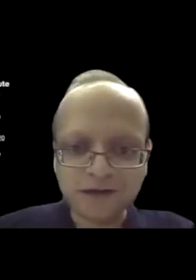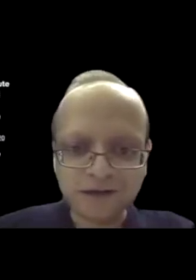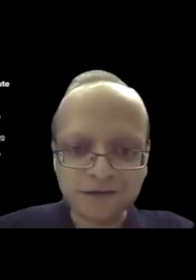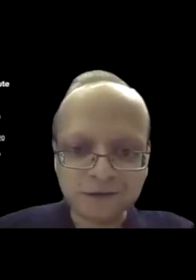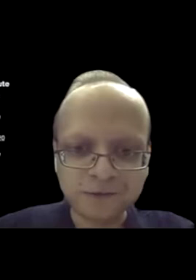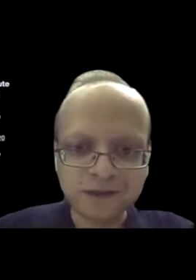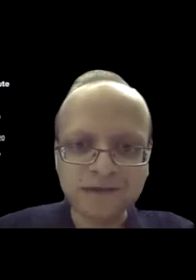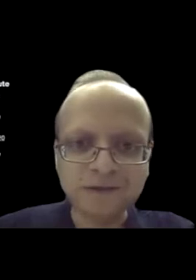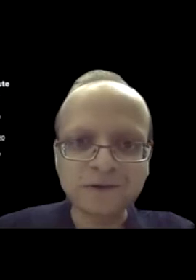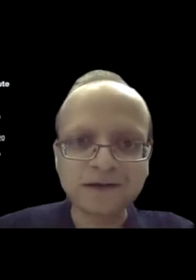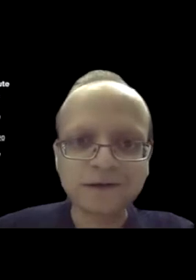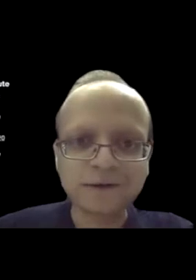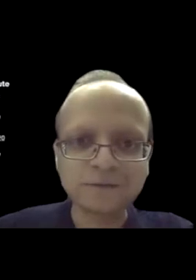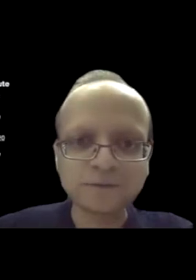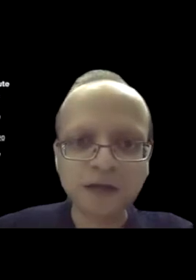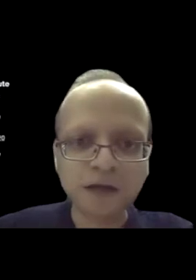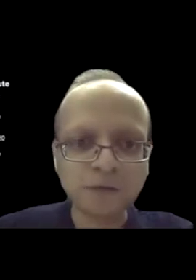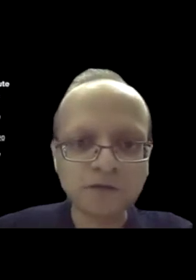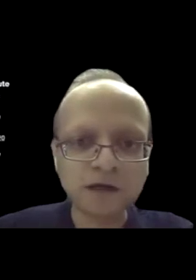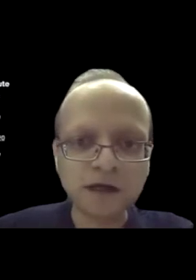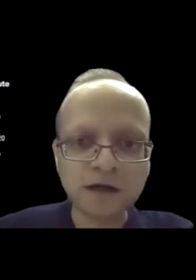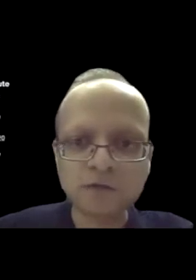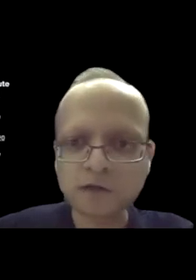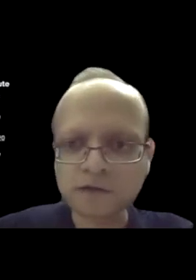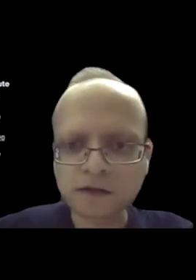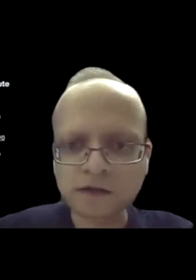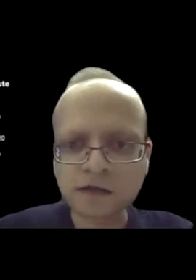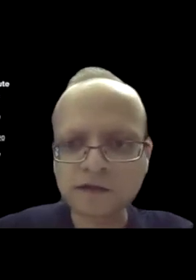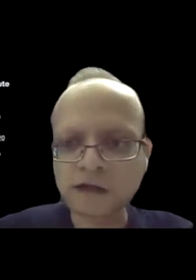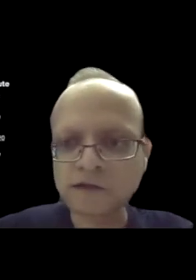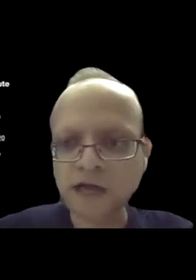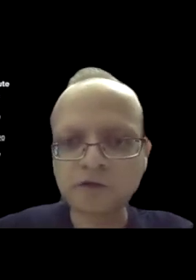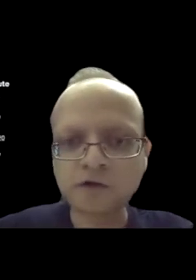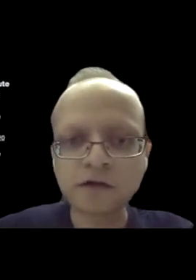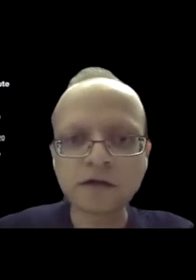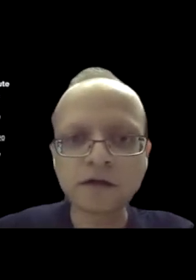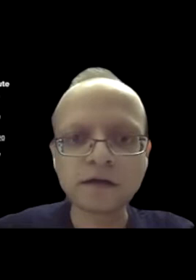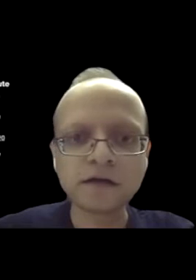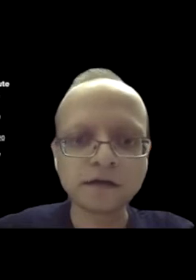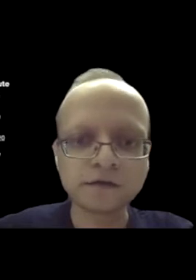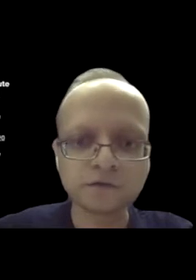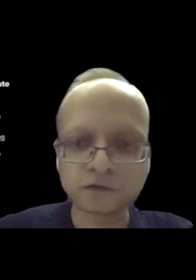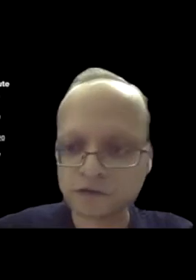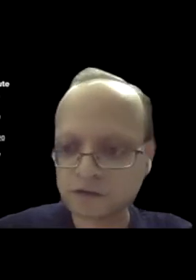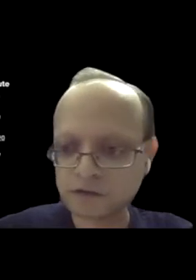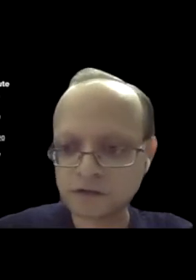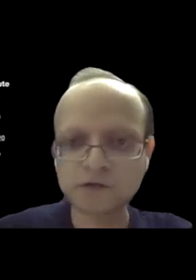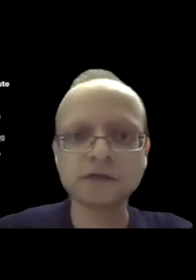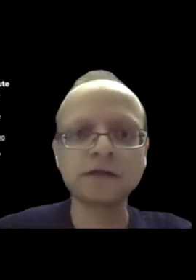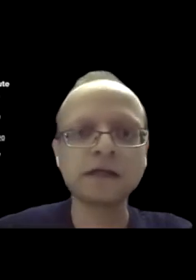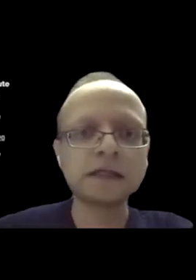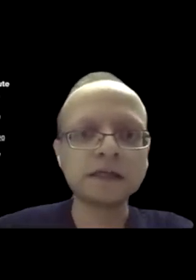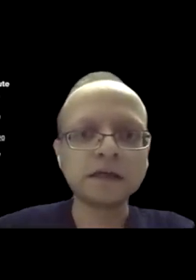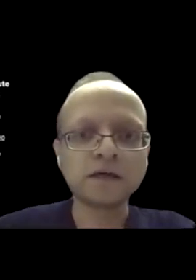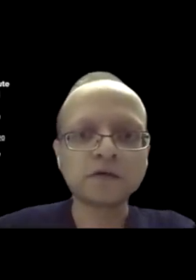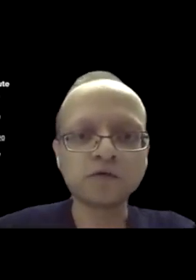David already introduced me. So, and by the way, I will share the slides after in case folks are